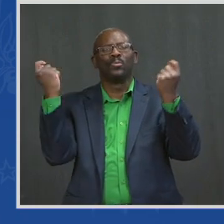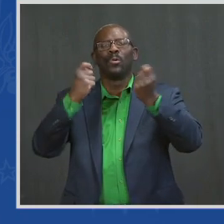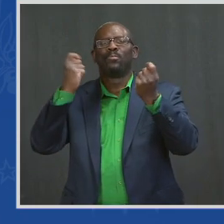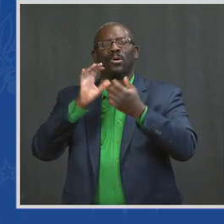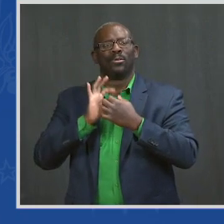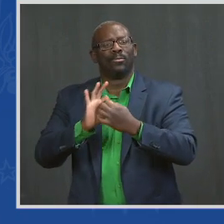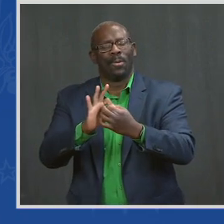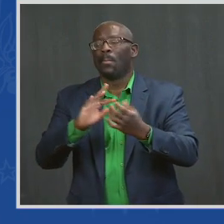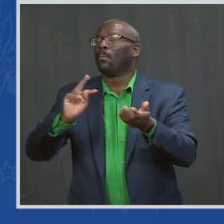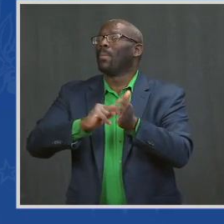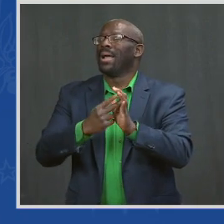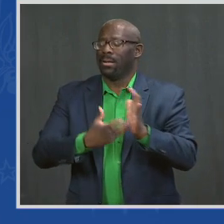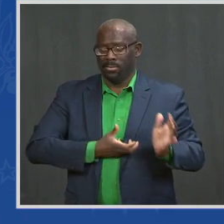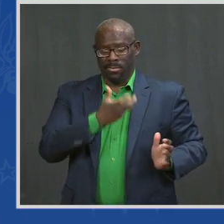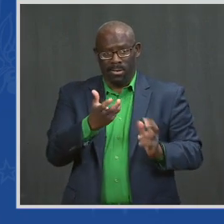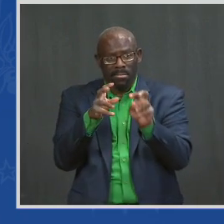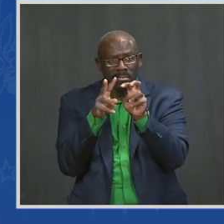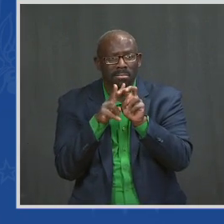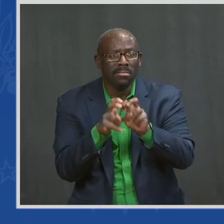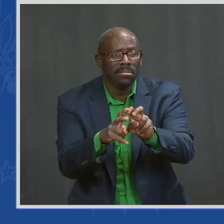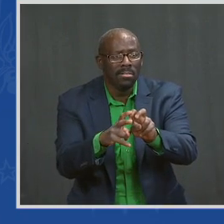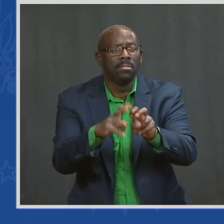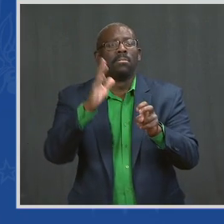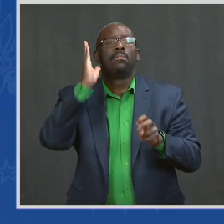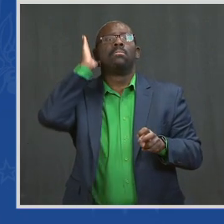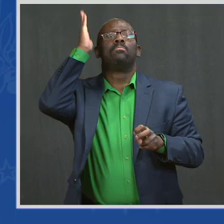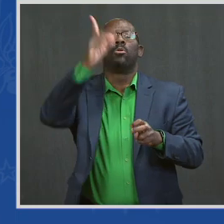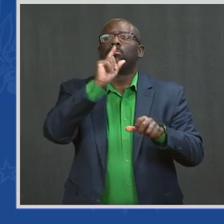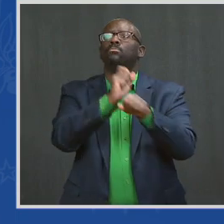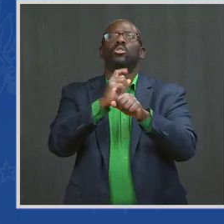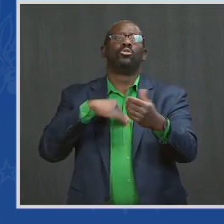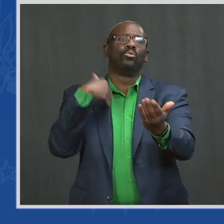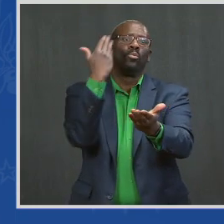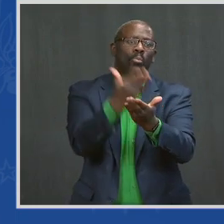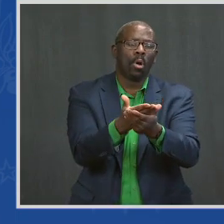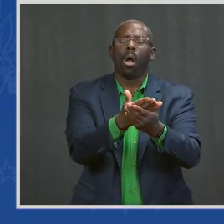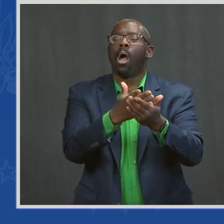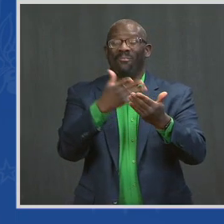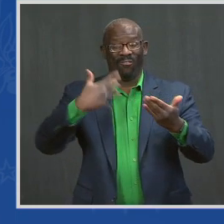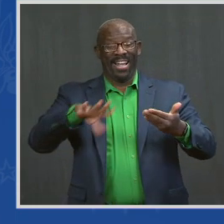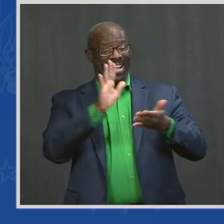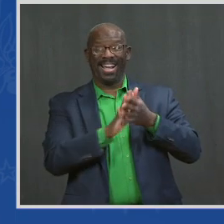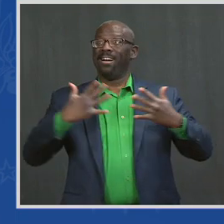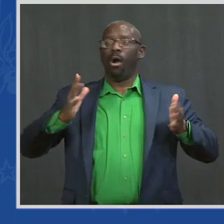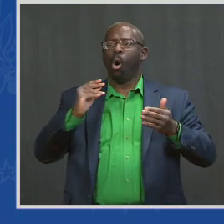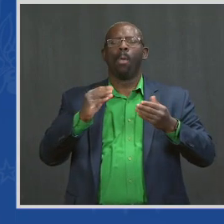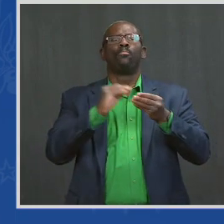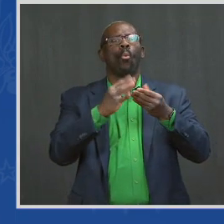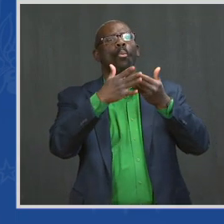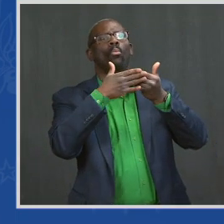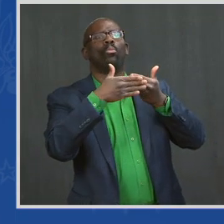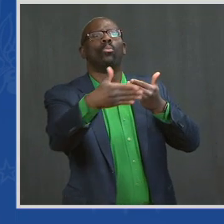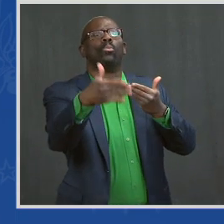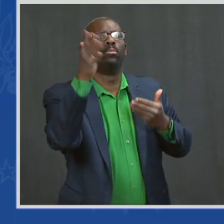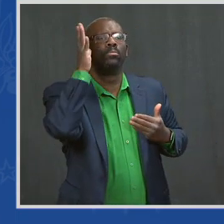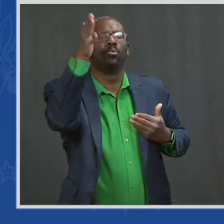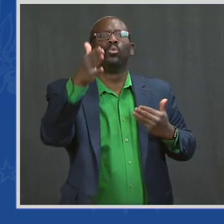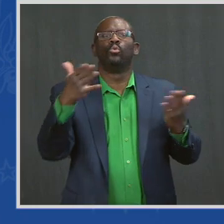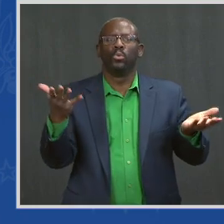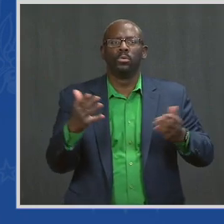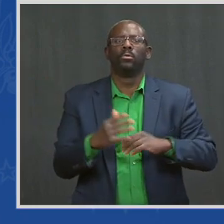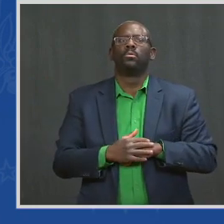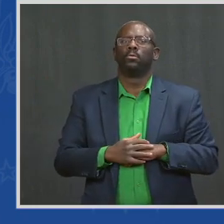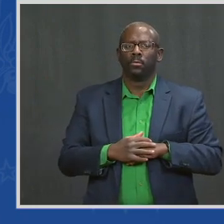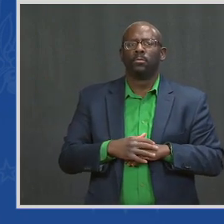come, but the distance we have to travel, Jim. You know, I said a few weeks ago, marking the 100th anniversary